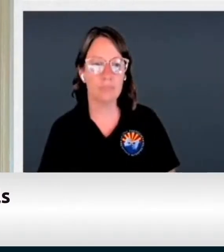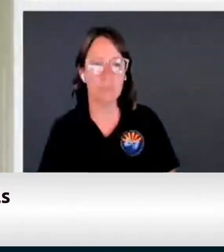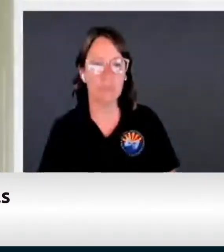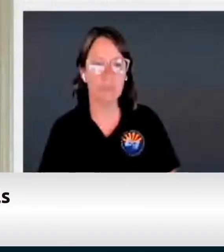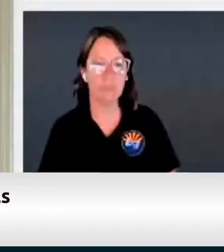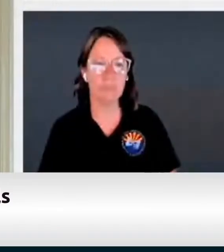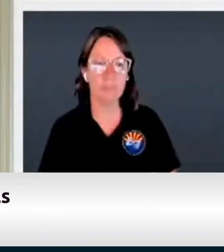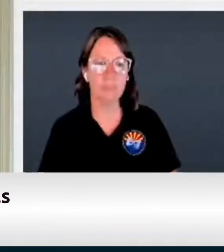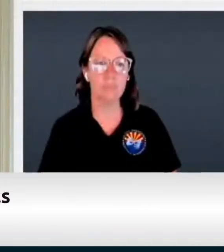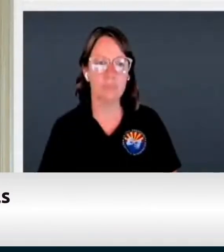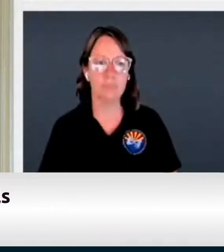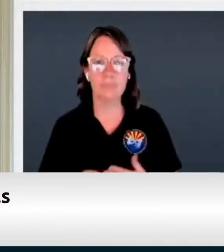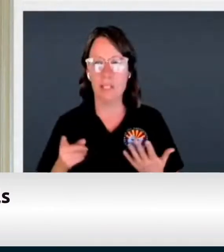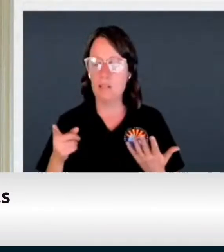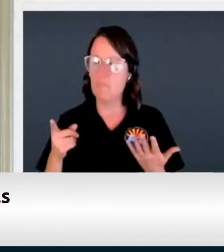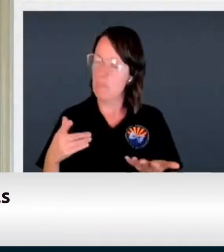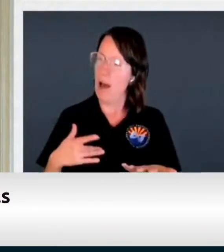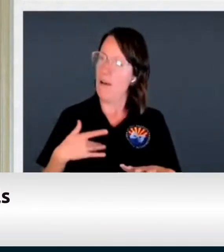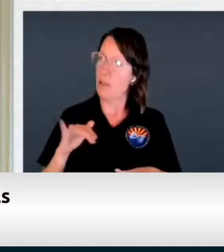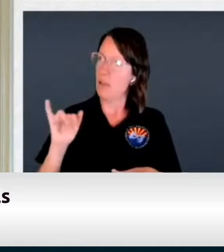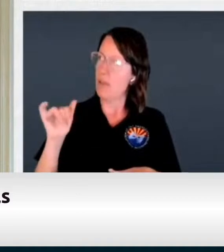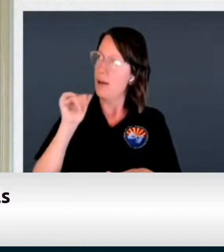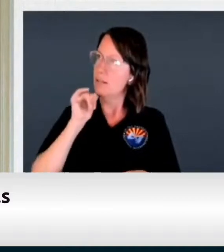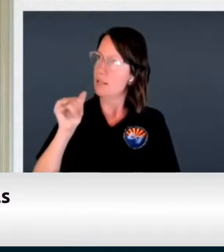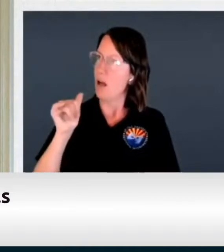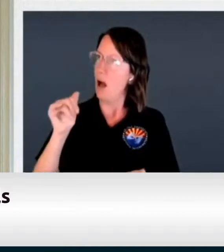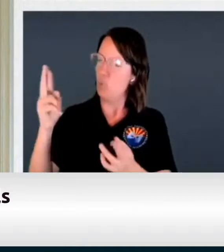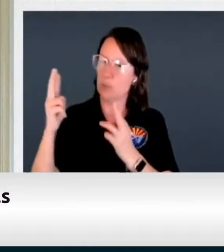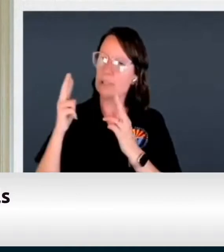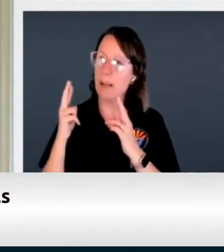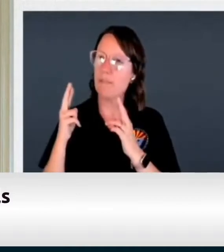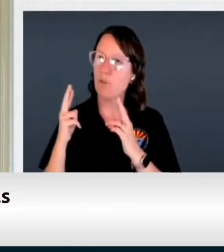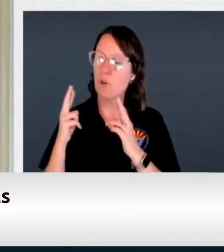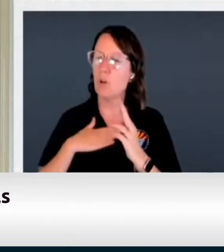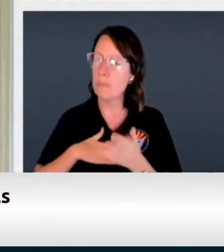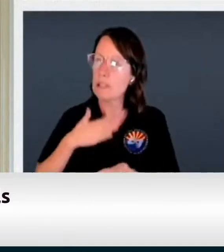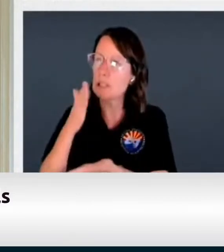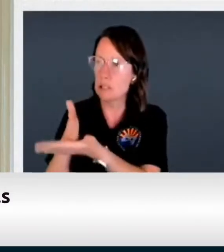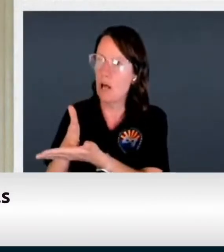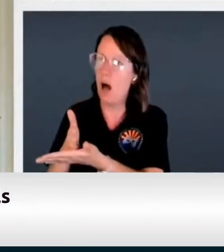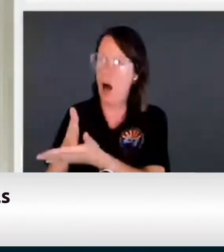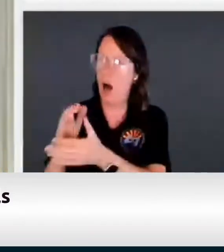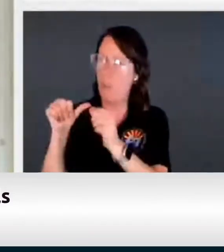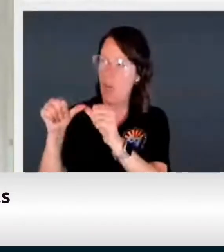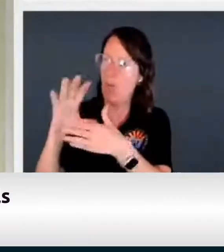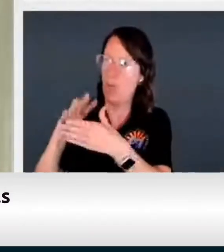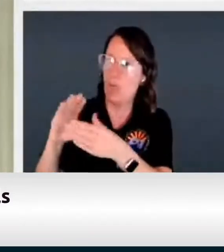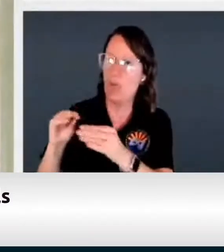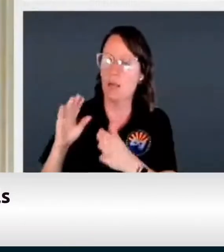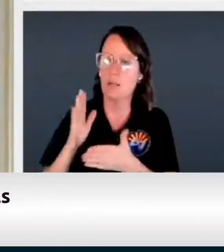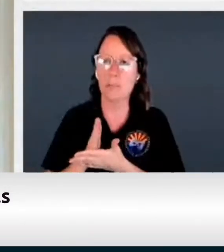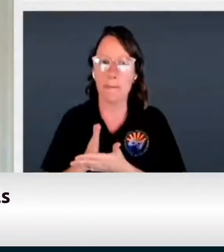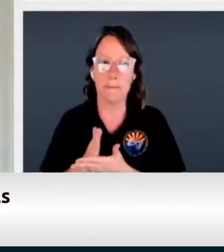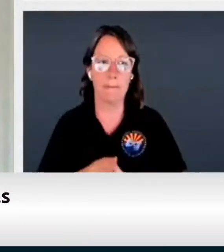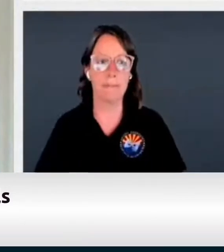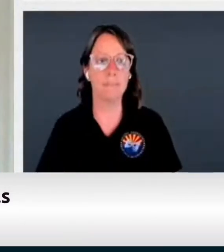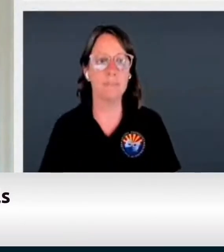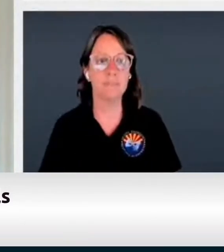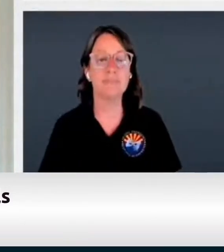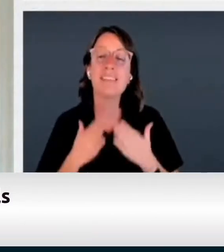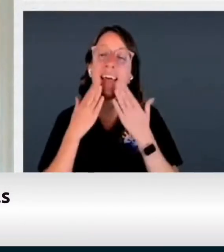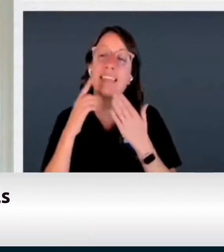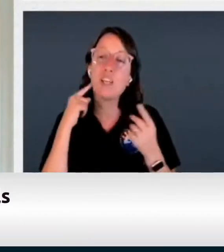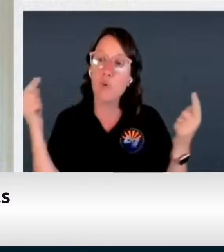You're verging on disrespectful, and I ask you to stop. Thank you. Okay, and with that, thank you for coming